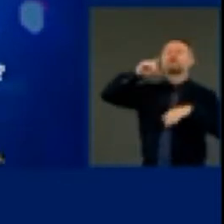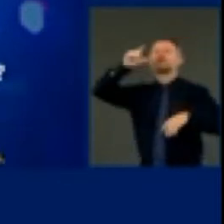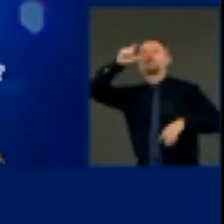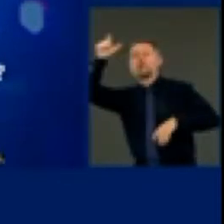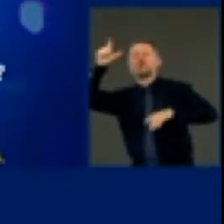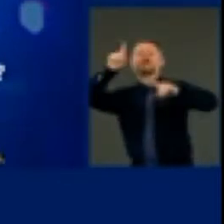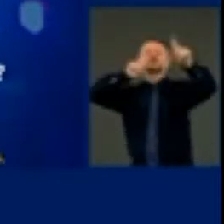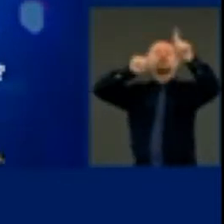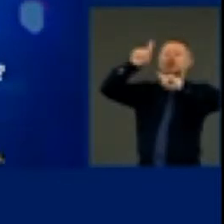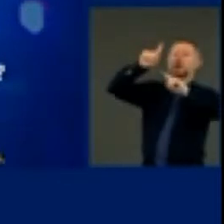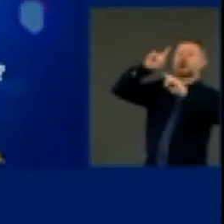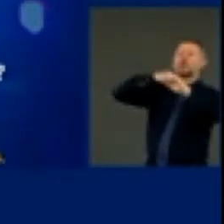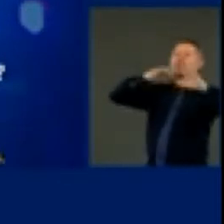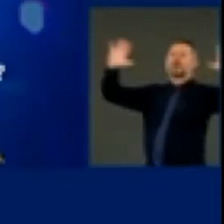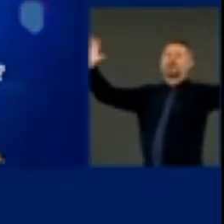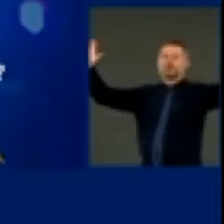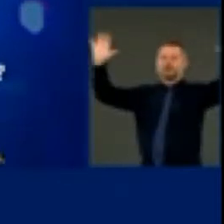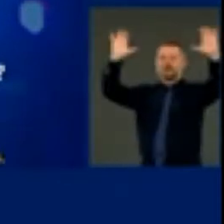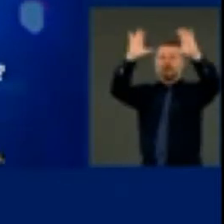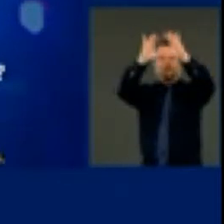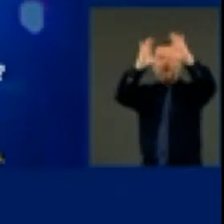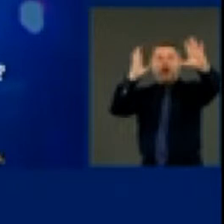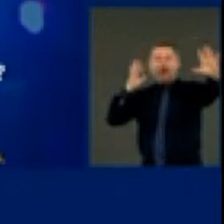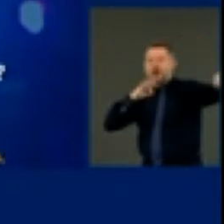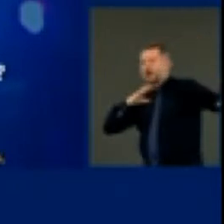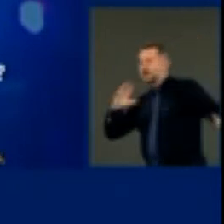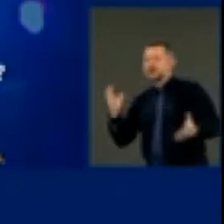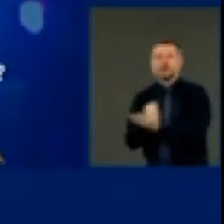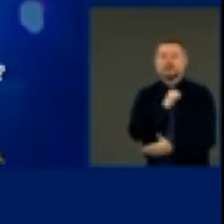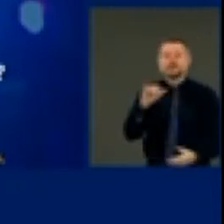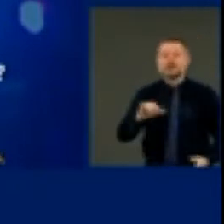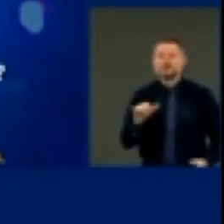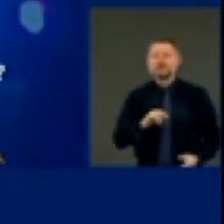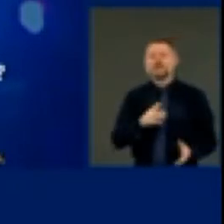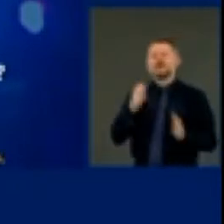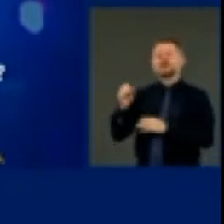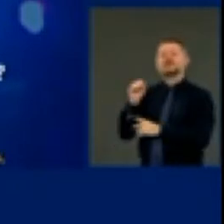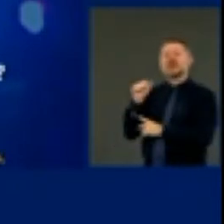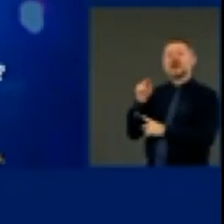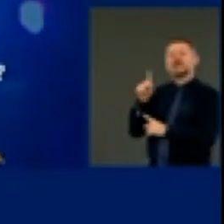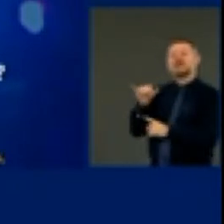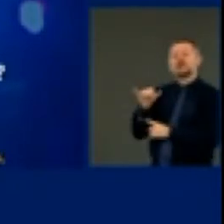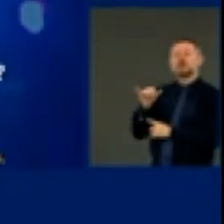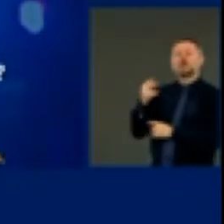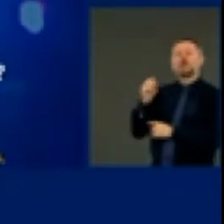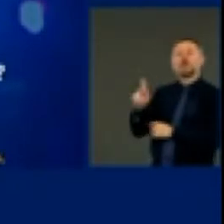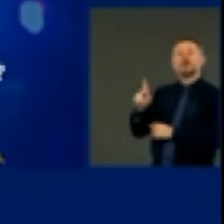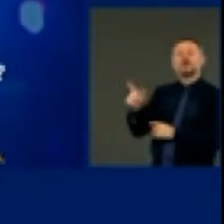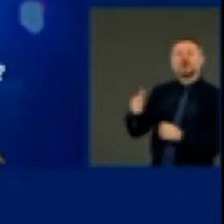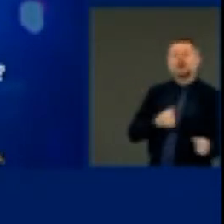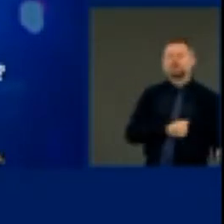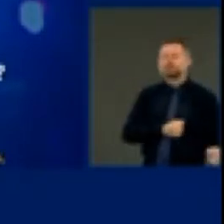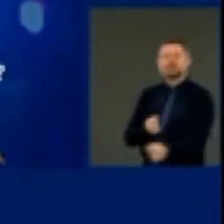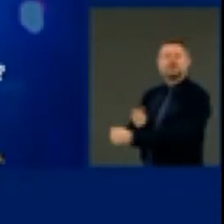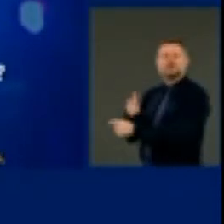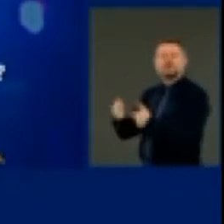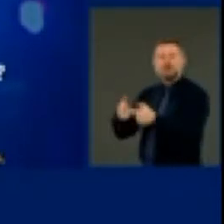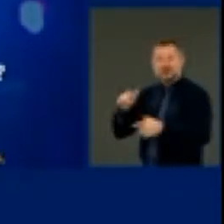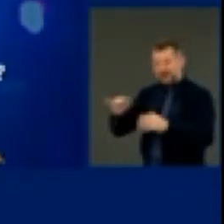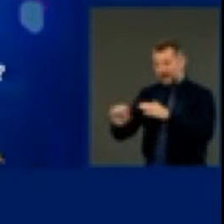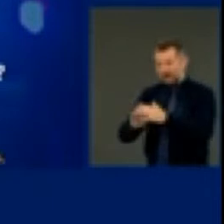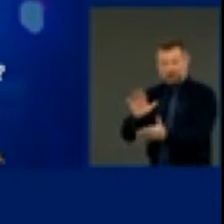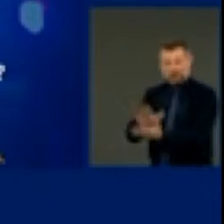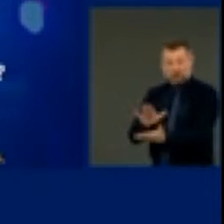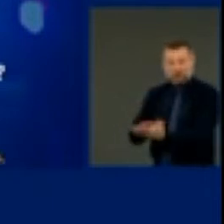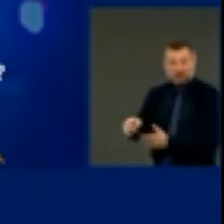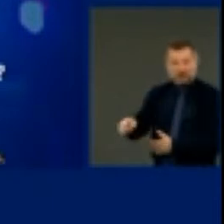Hook massacre, pass sensible gun control. The nation saw children